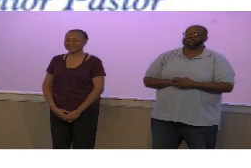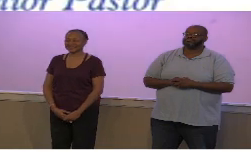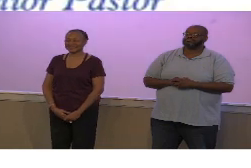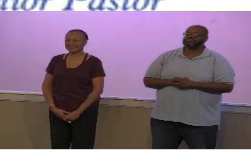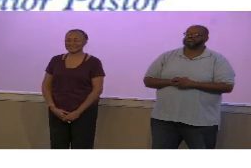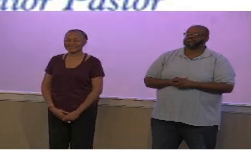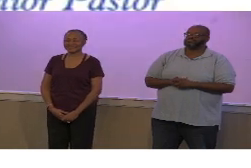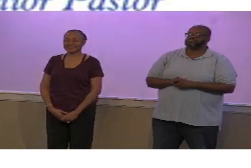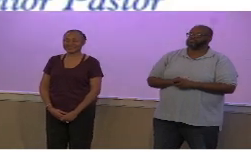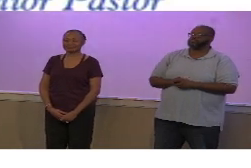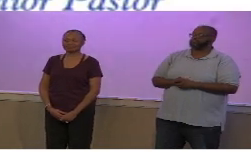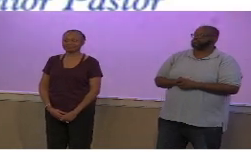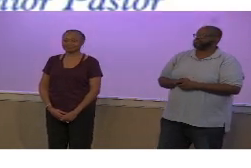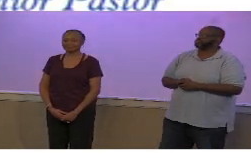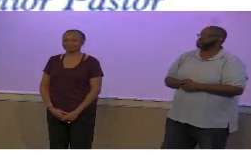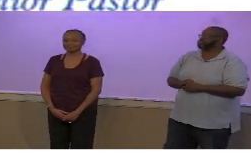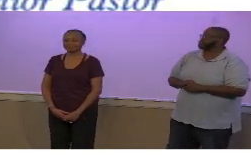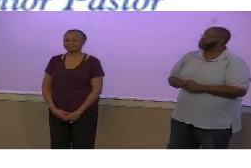Here we go.